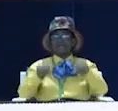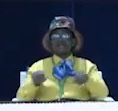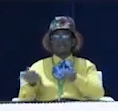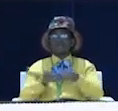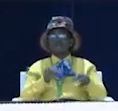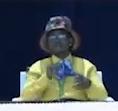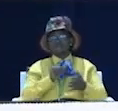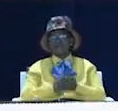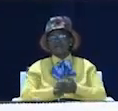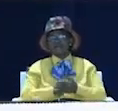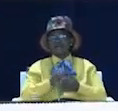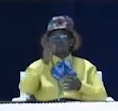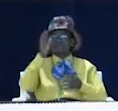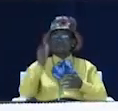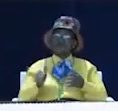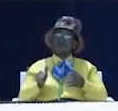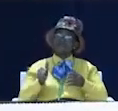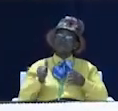by